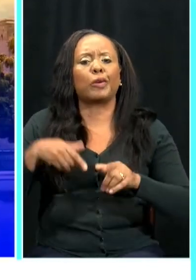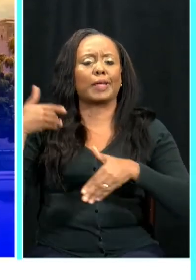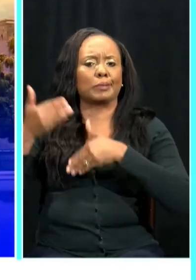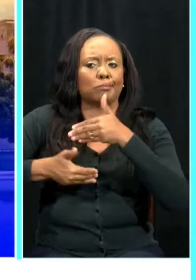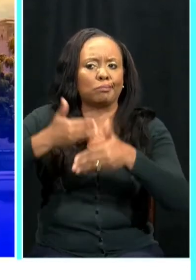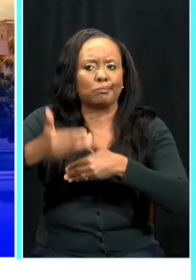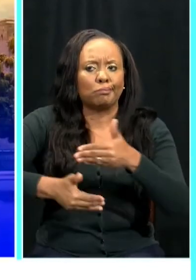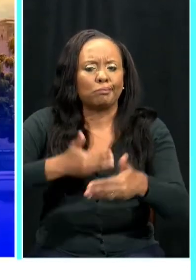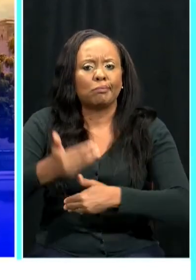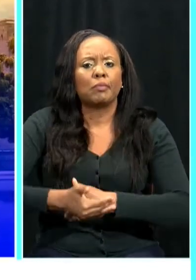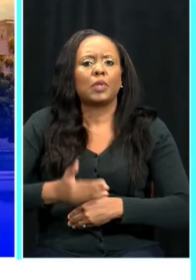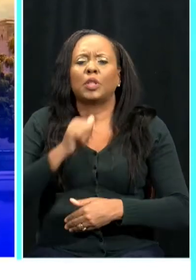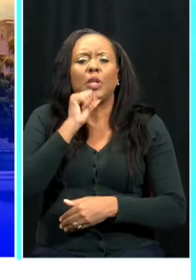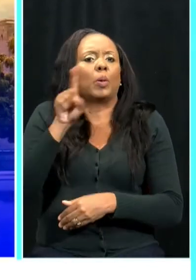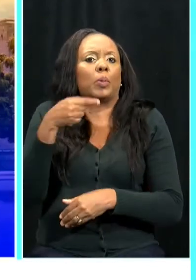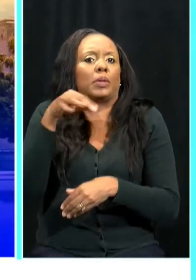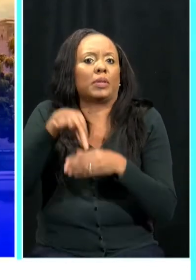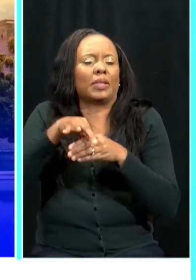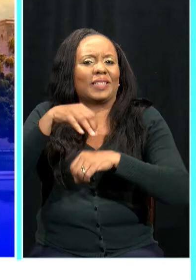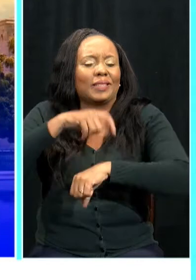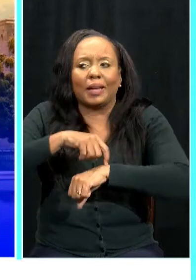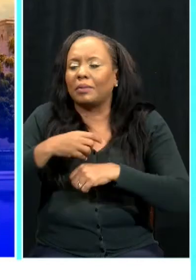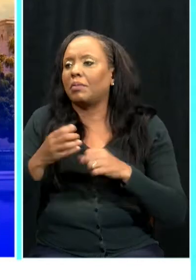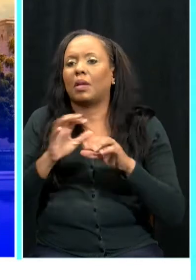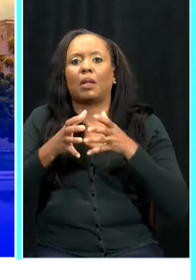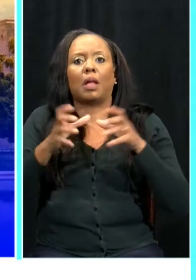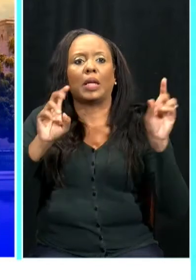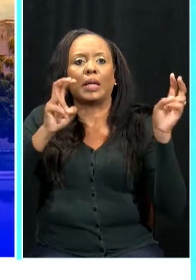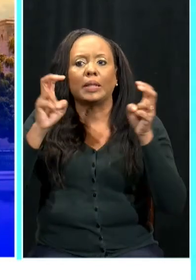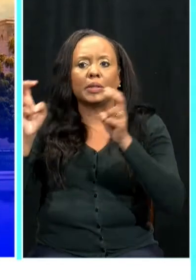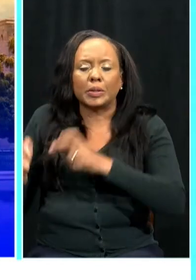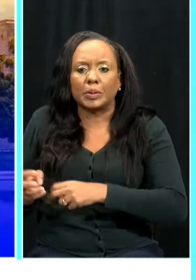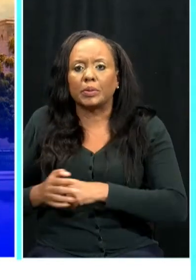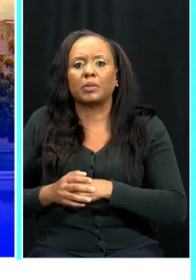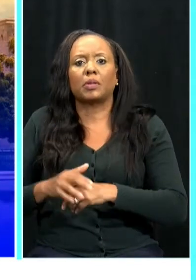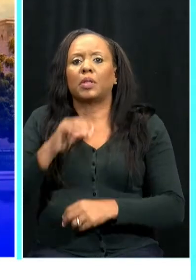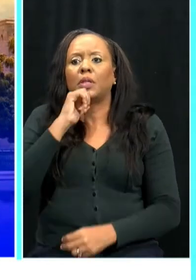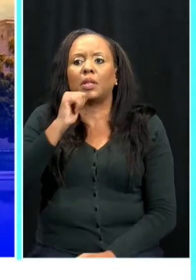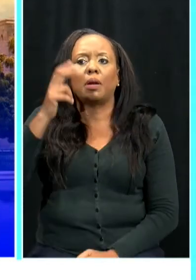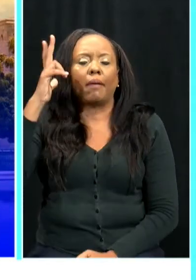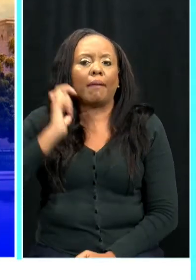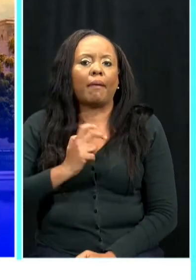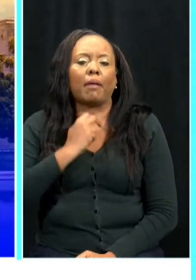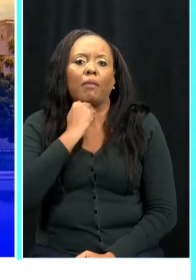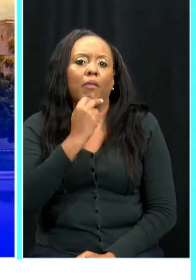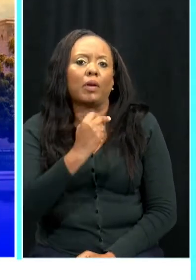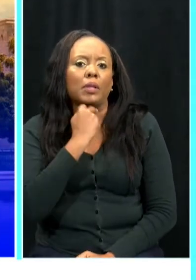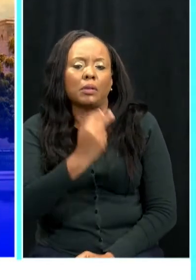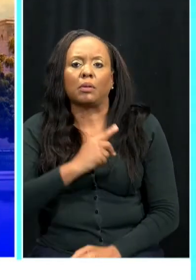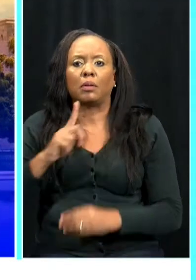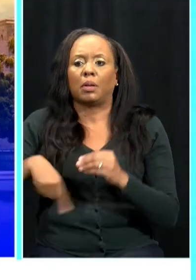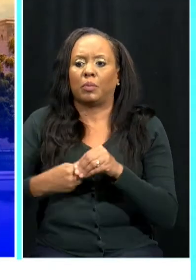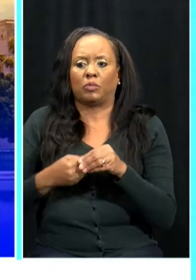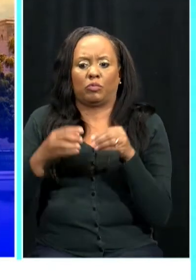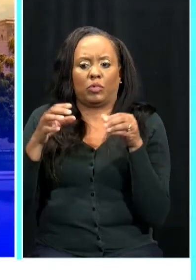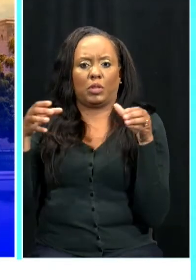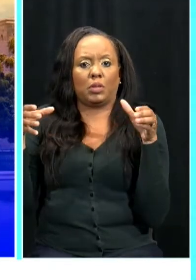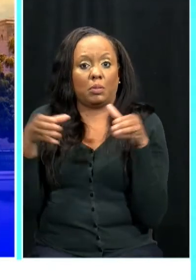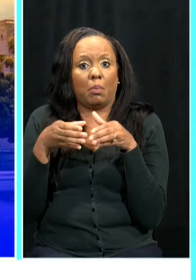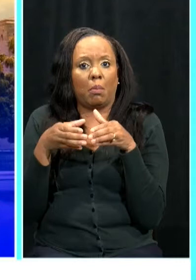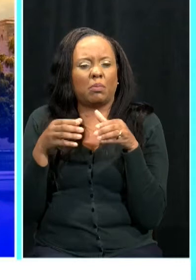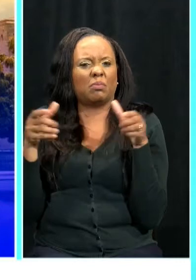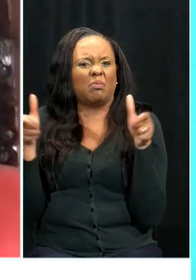throughout the rest of the term, when there's so many issues, you're not hearing the voices of these